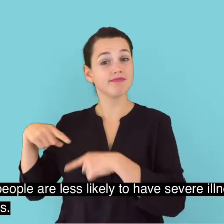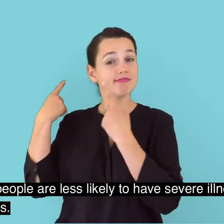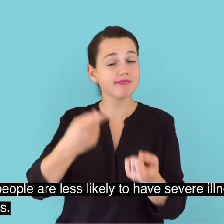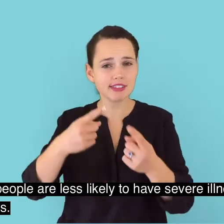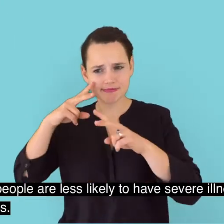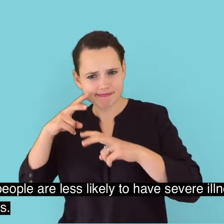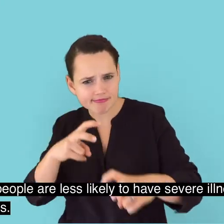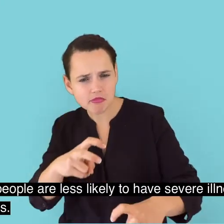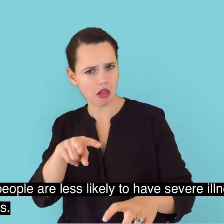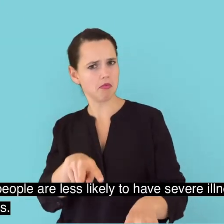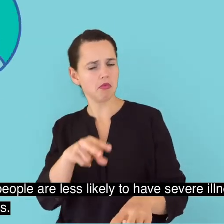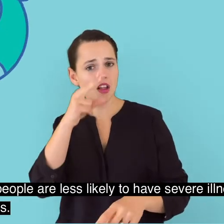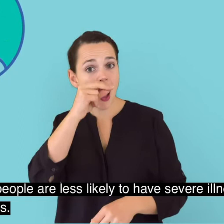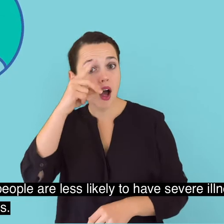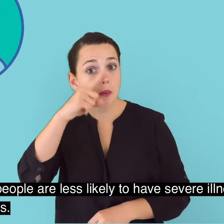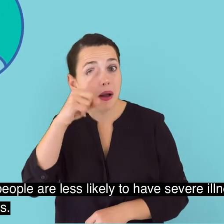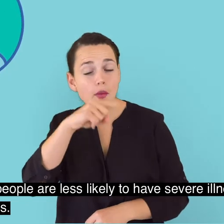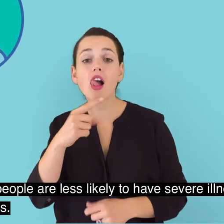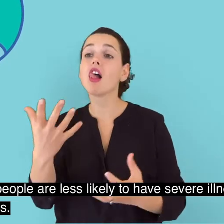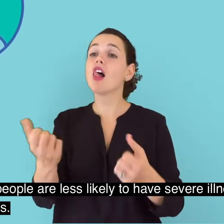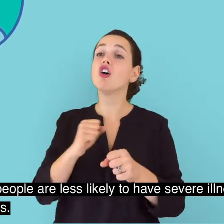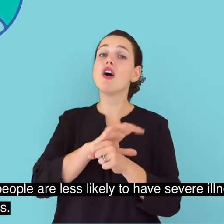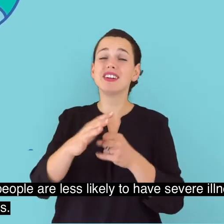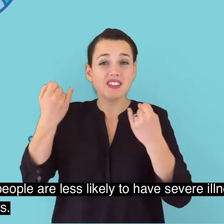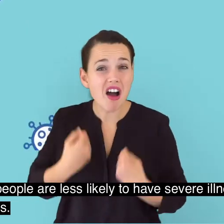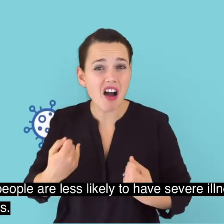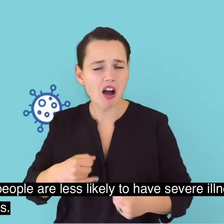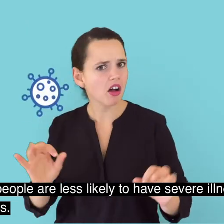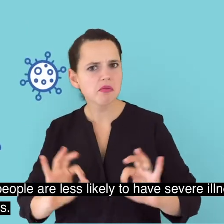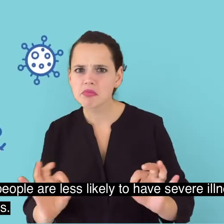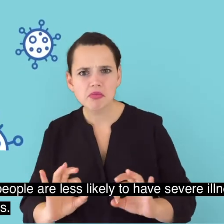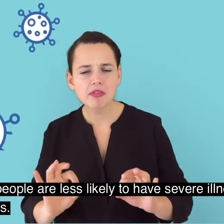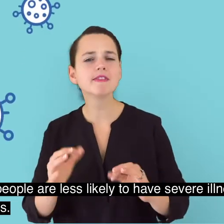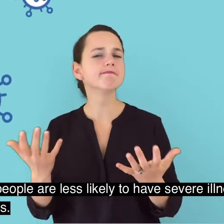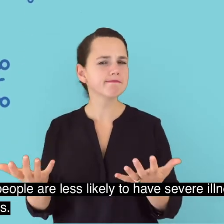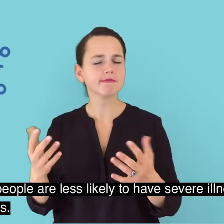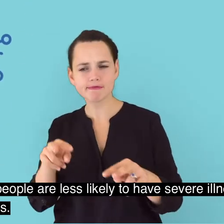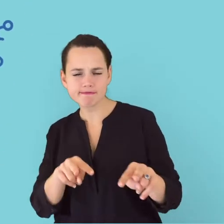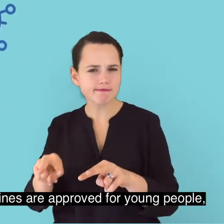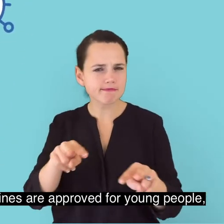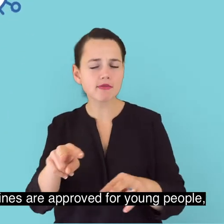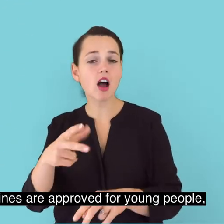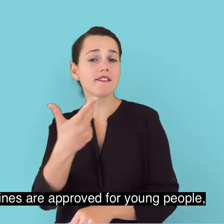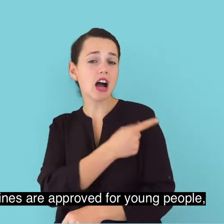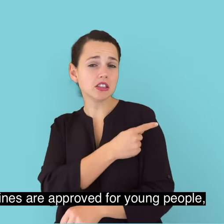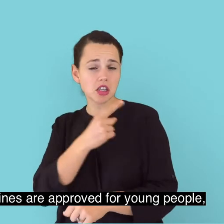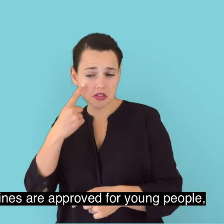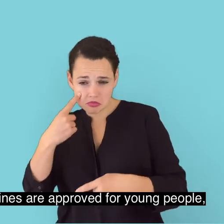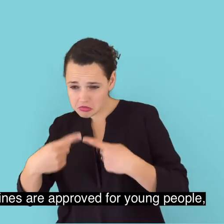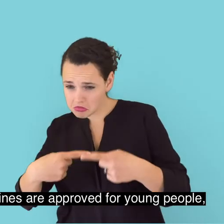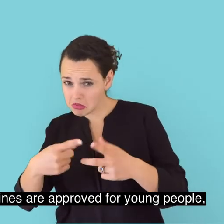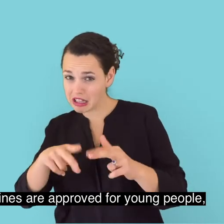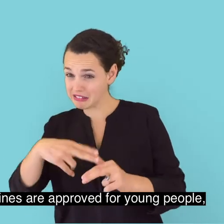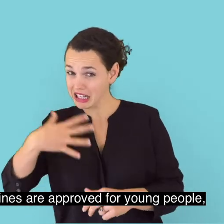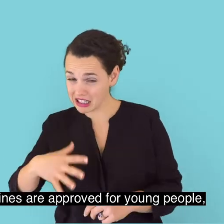Research from the pandemic has shown that young people are less likely to have severe illness from the virus. If evidence supports the